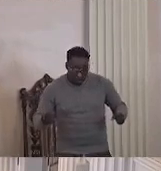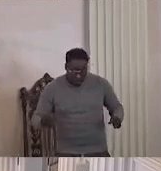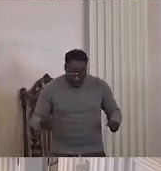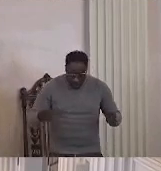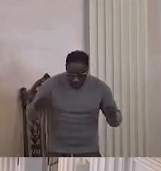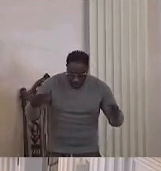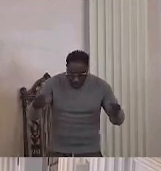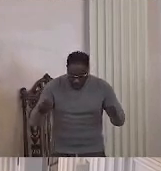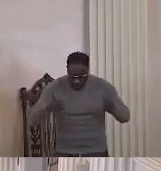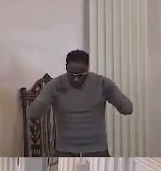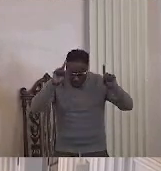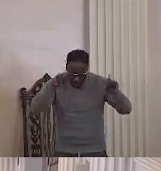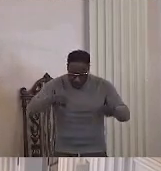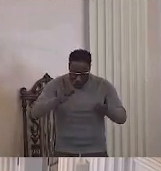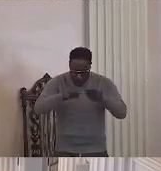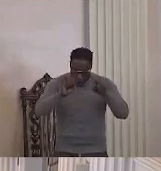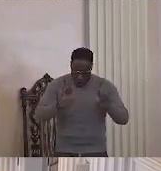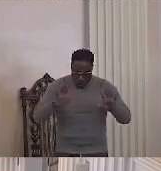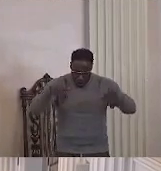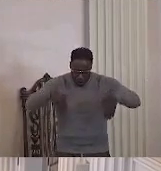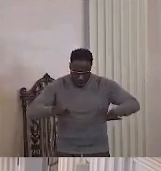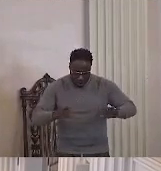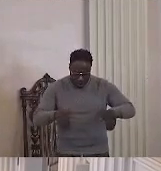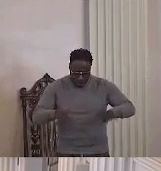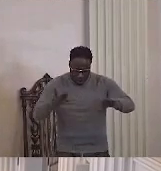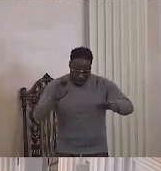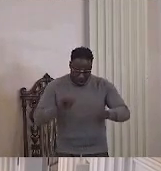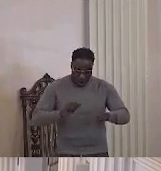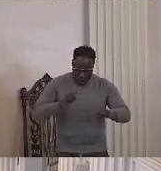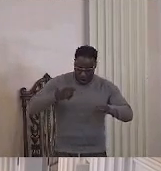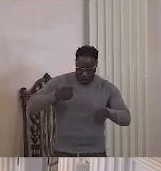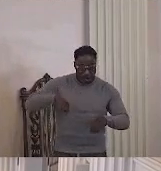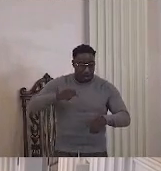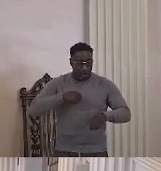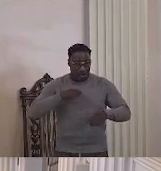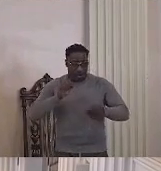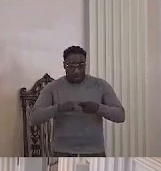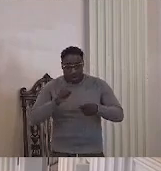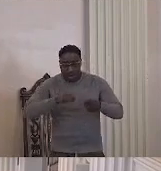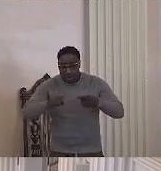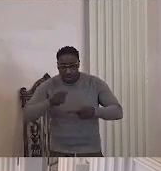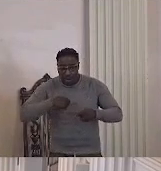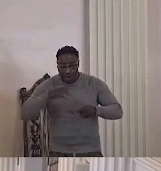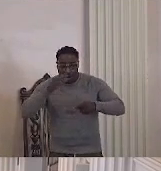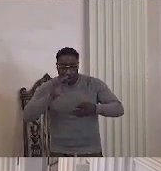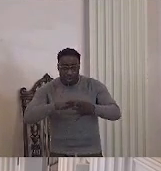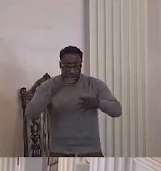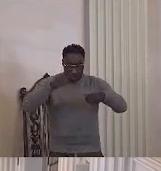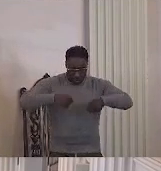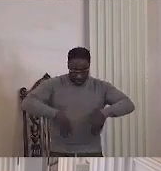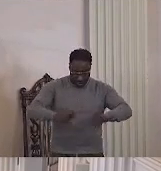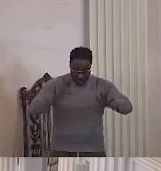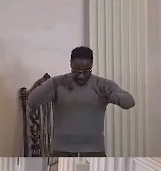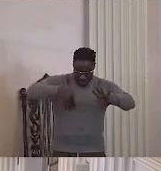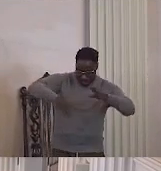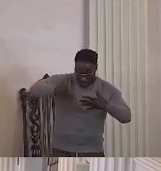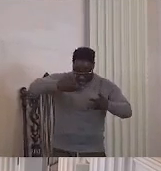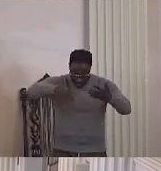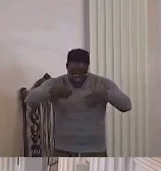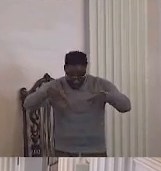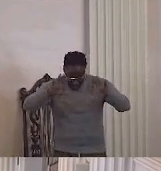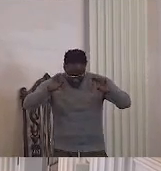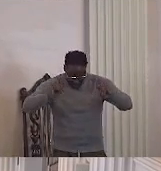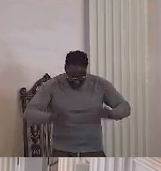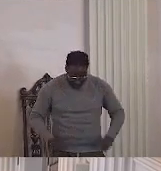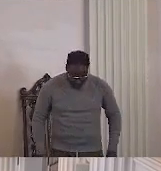unreroute the river, let the damn water be. People down away to thirsty, so let the liquid spirit